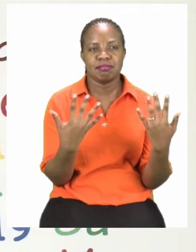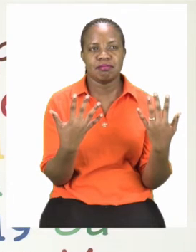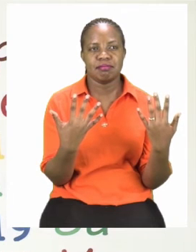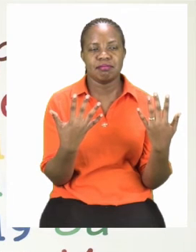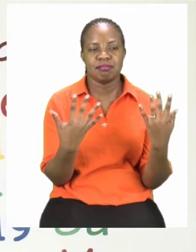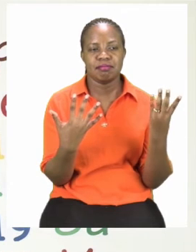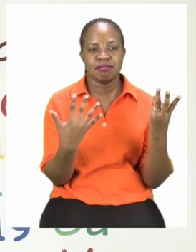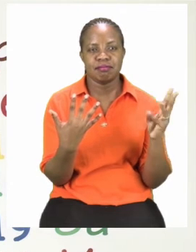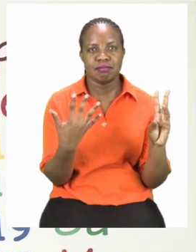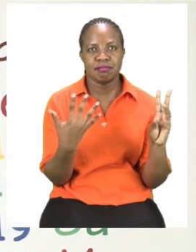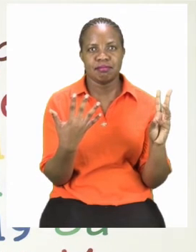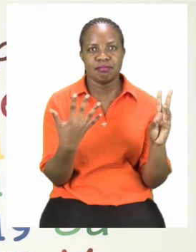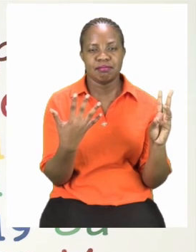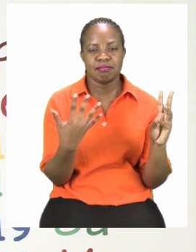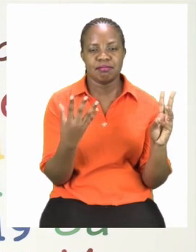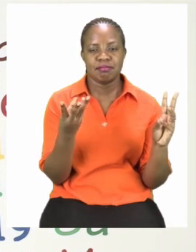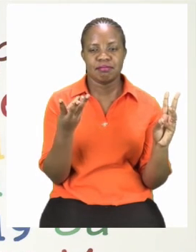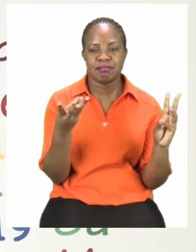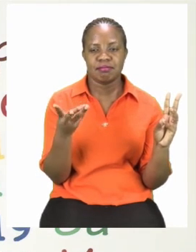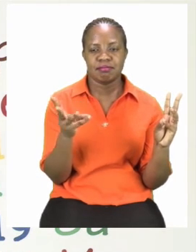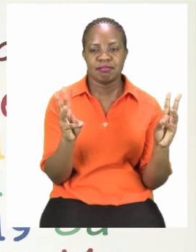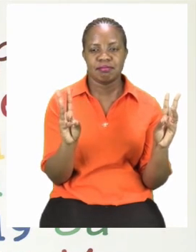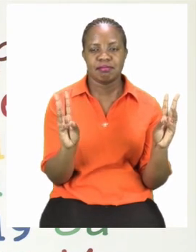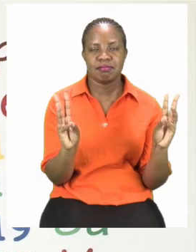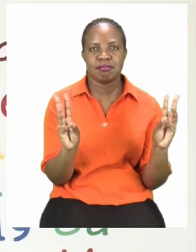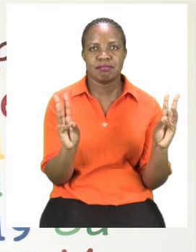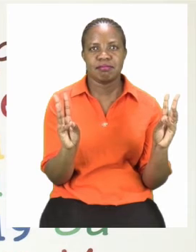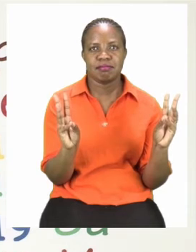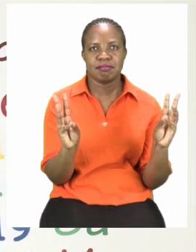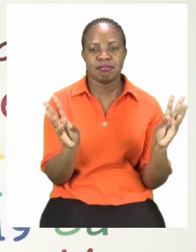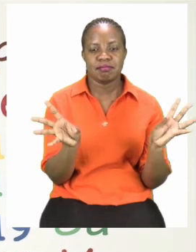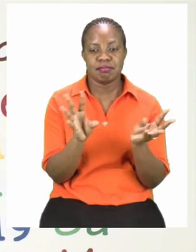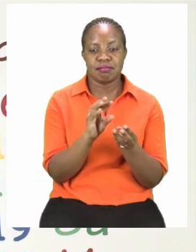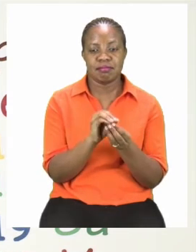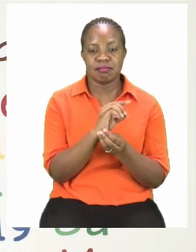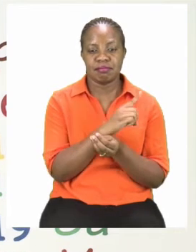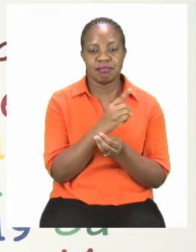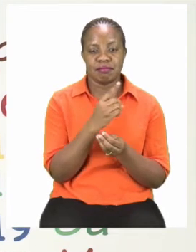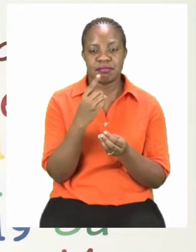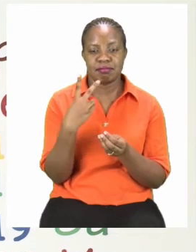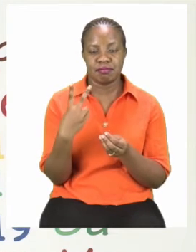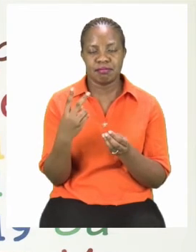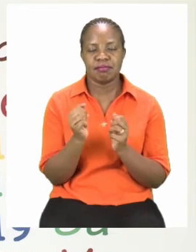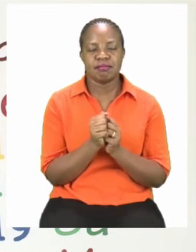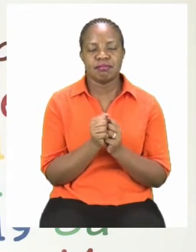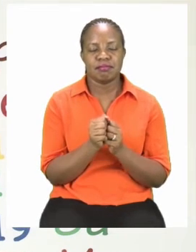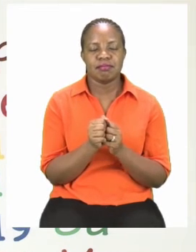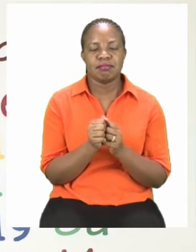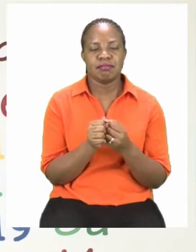So write the word her with the capital letter.